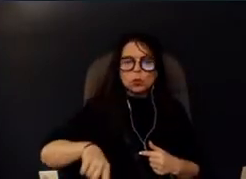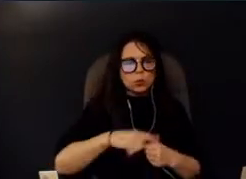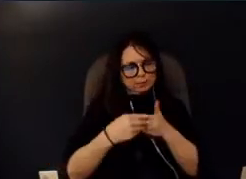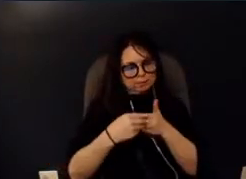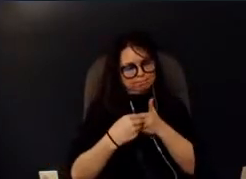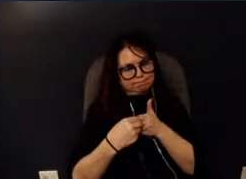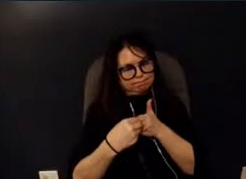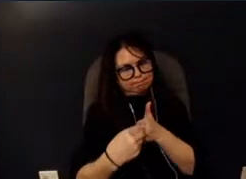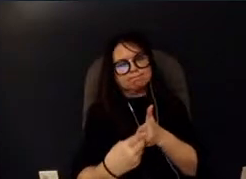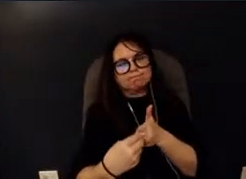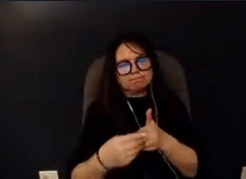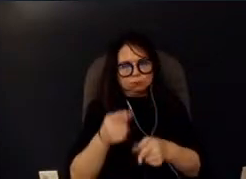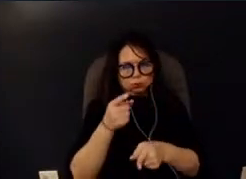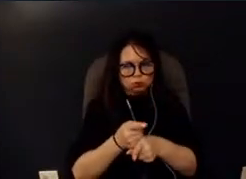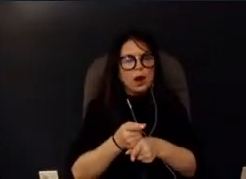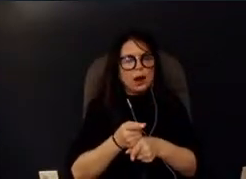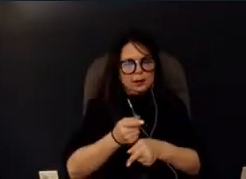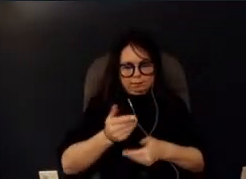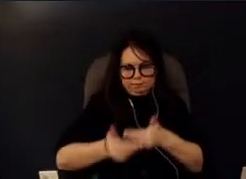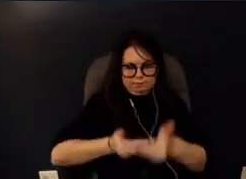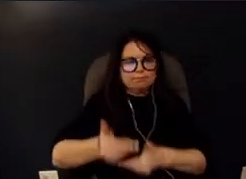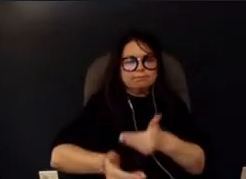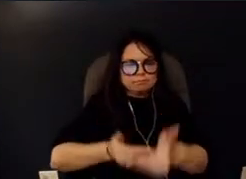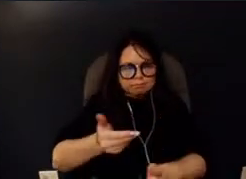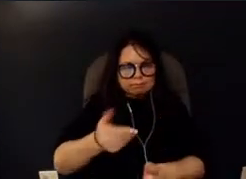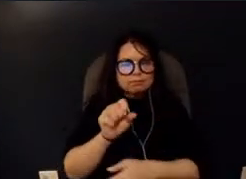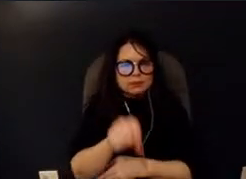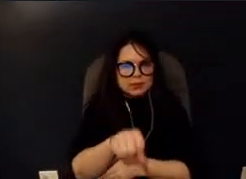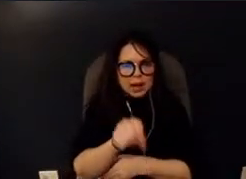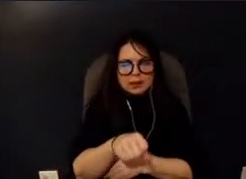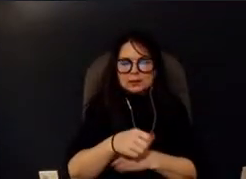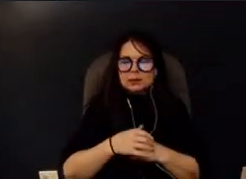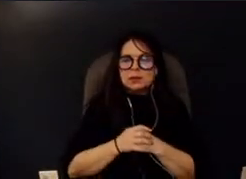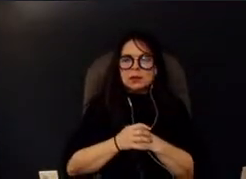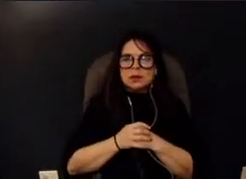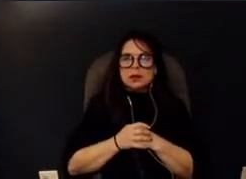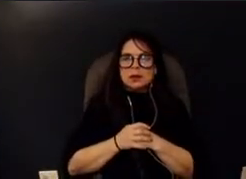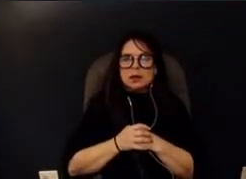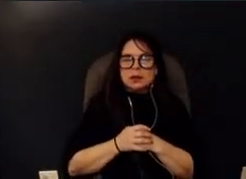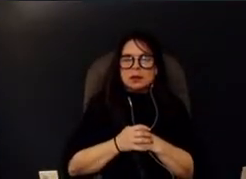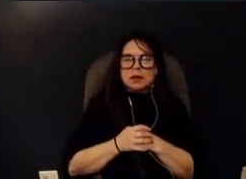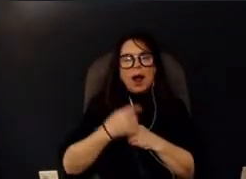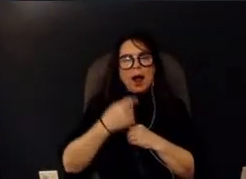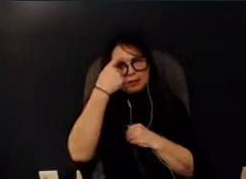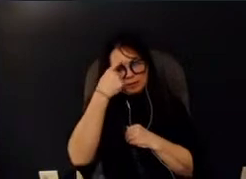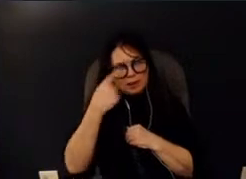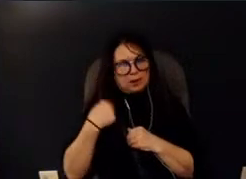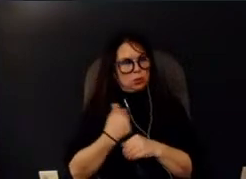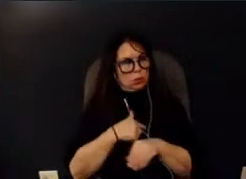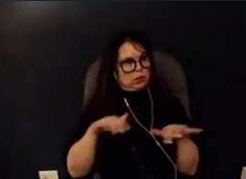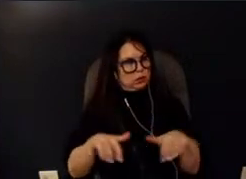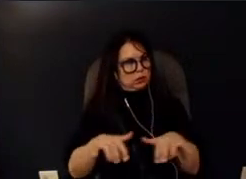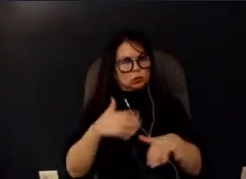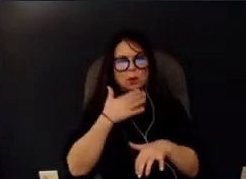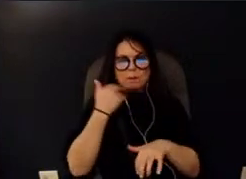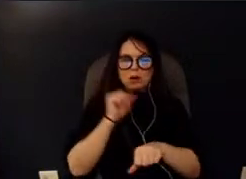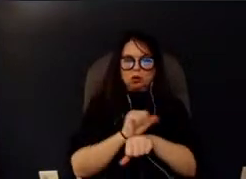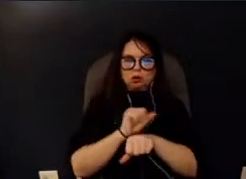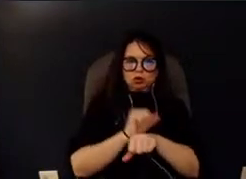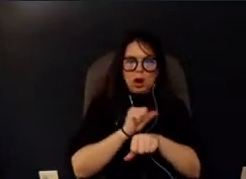I think that we do a better job for our residents and our voters and our taxpayers and our